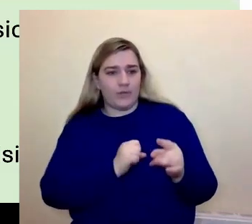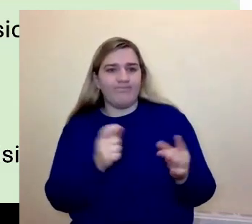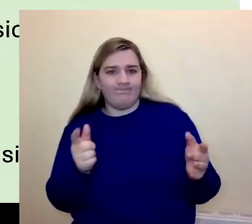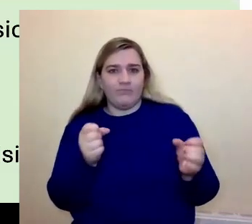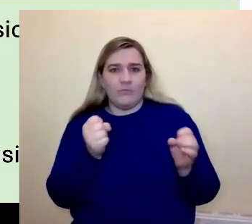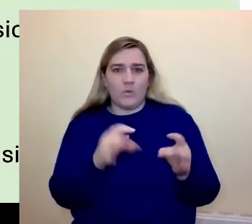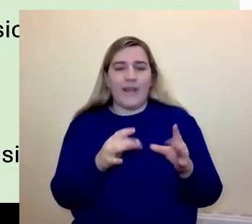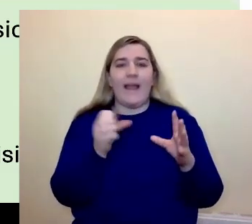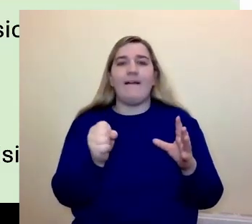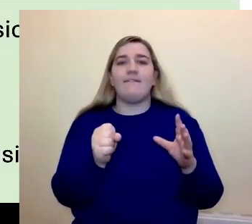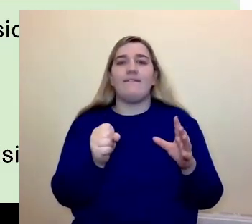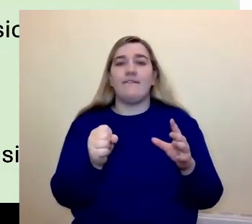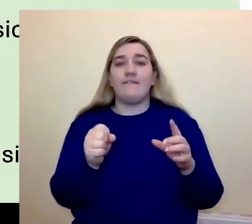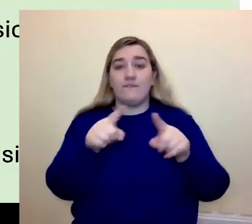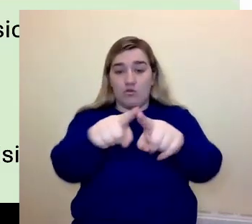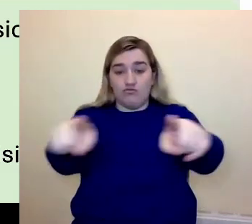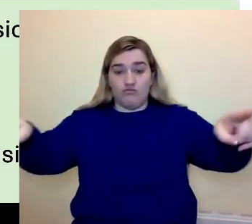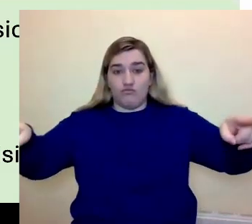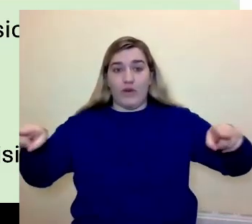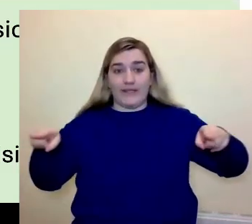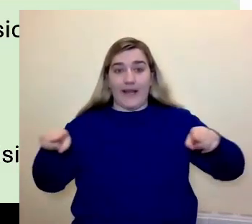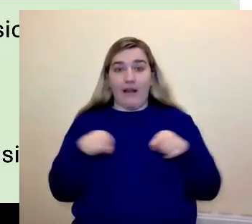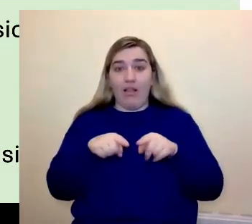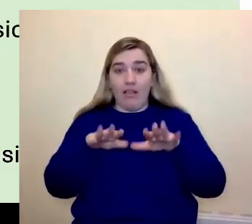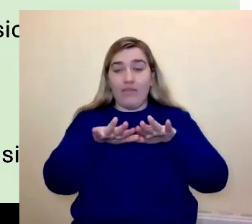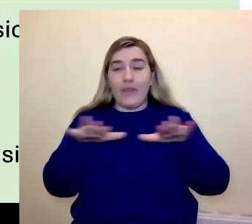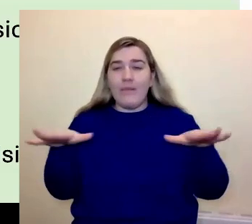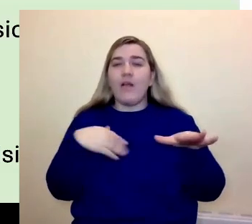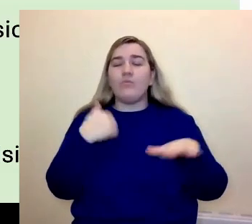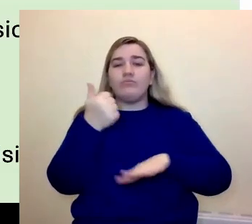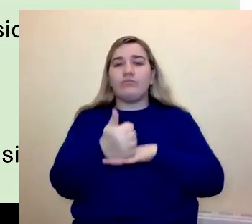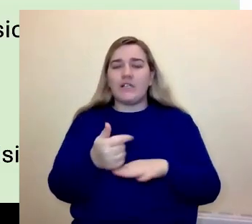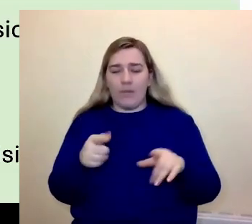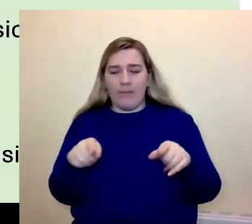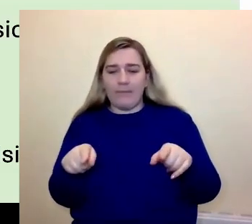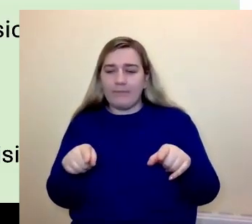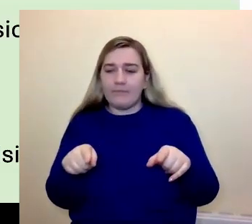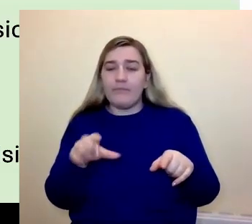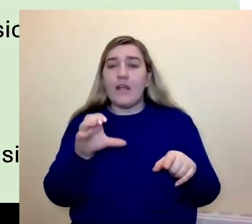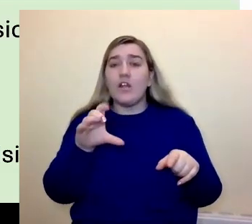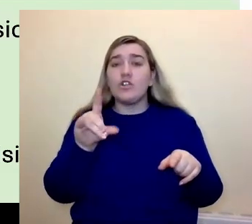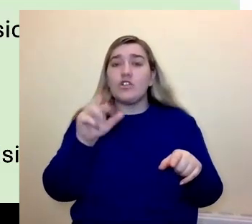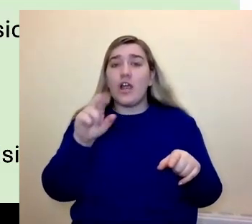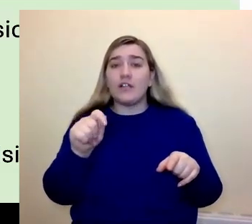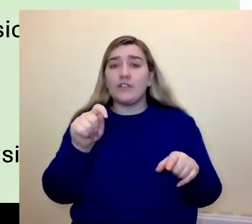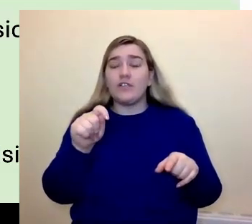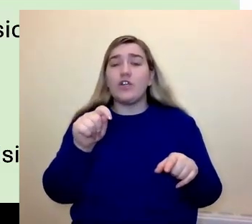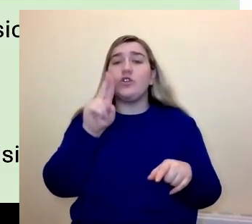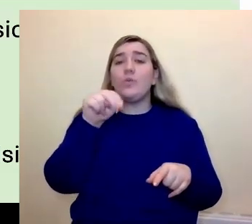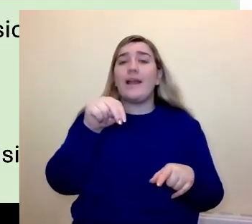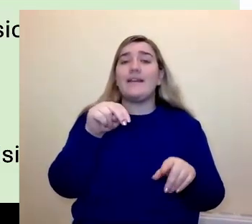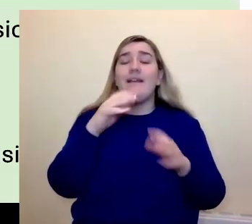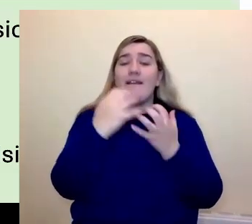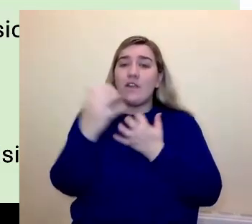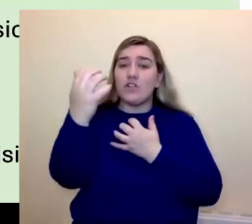a rectangular table, and on that table we put out a chart of the UN Convention on the Rights of Persons